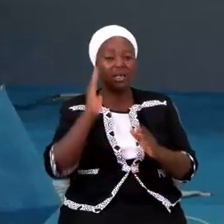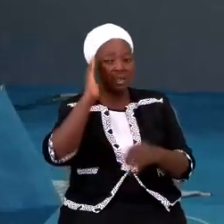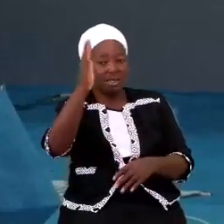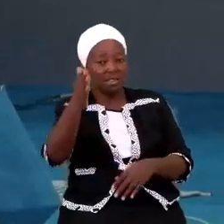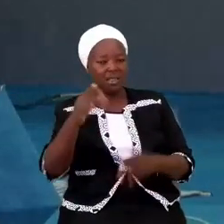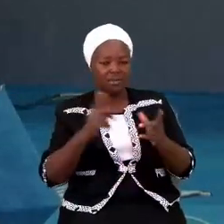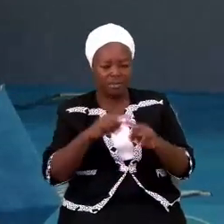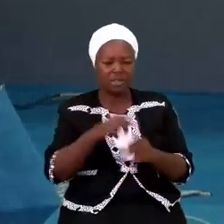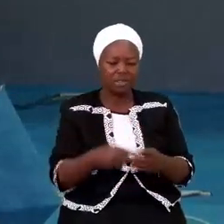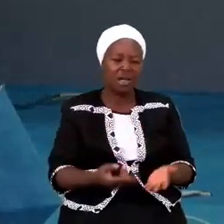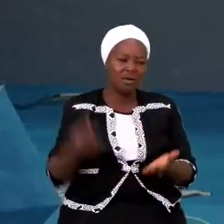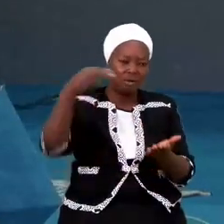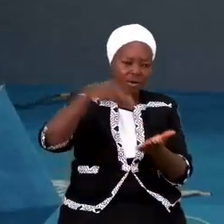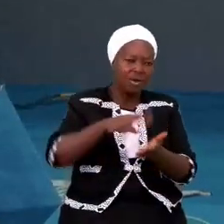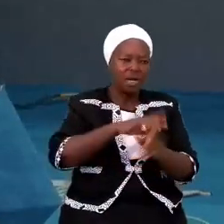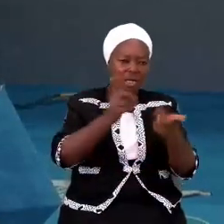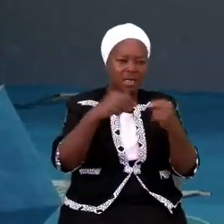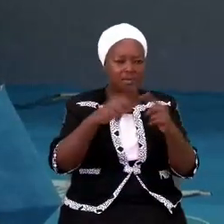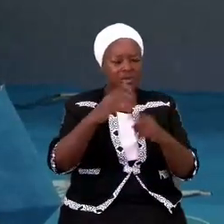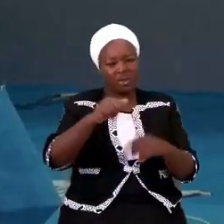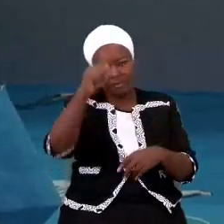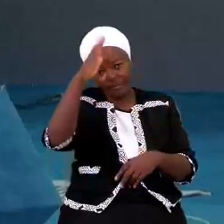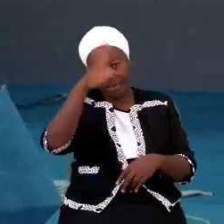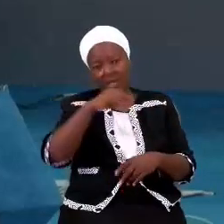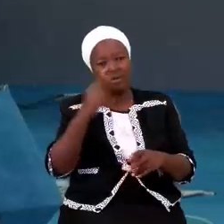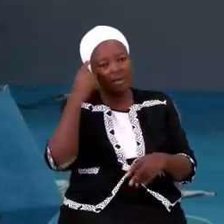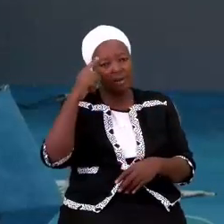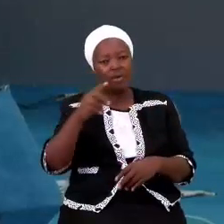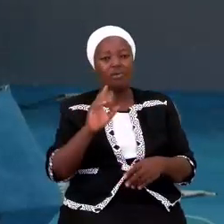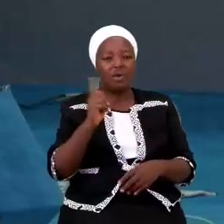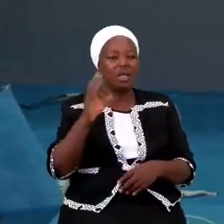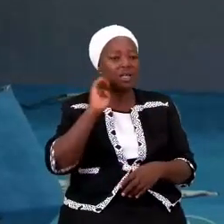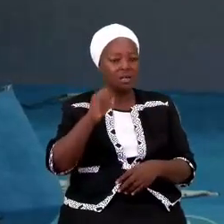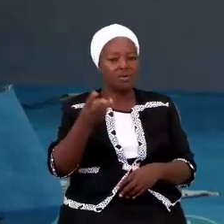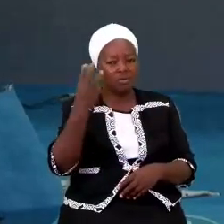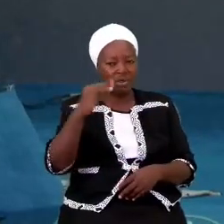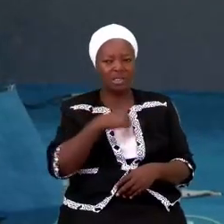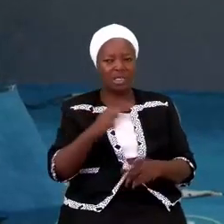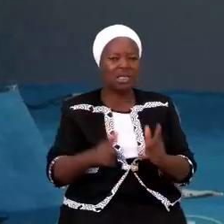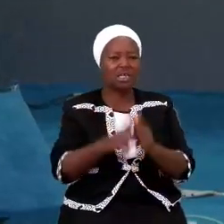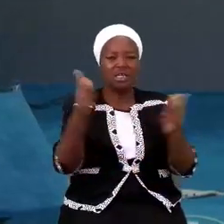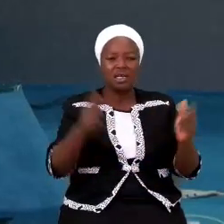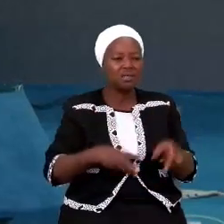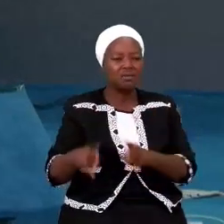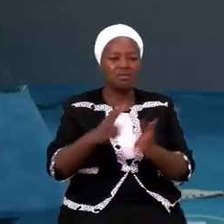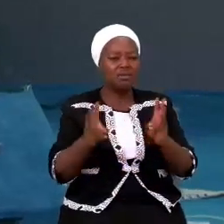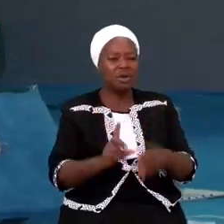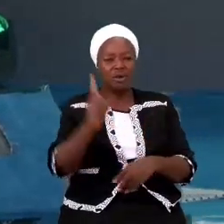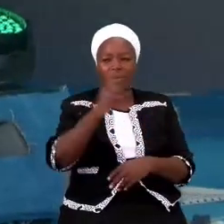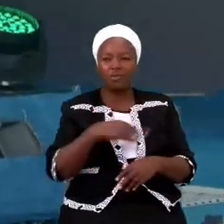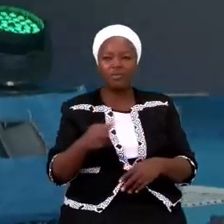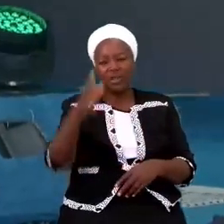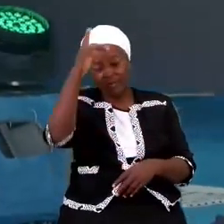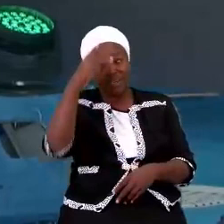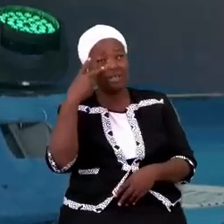great way off, his father saw him and had compassion. That is love. That is